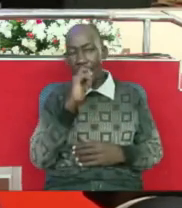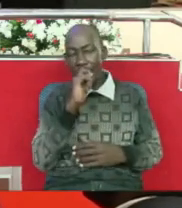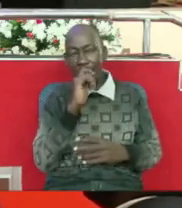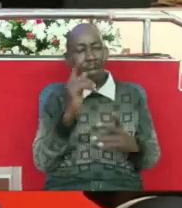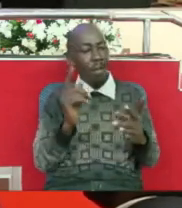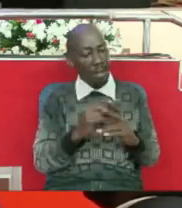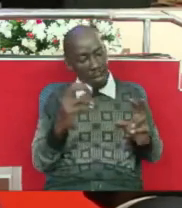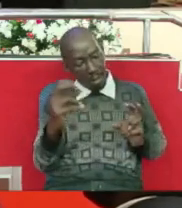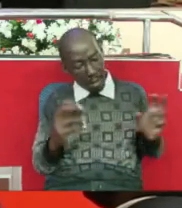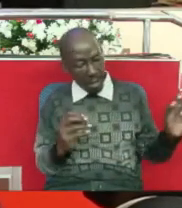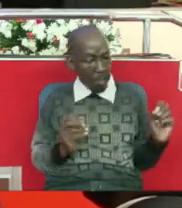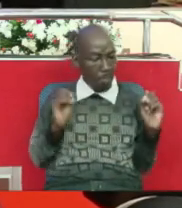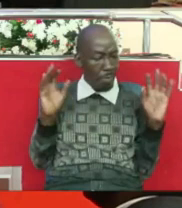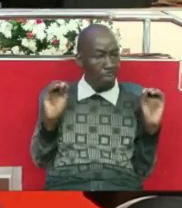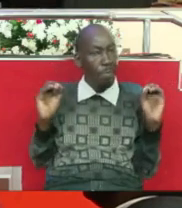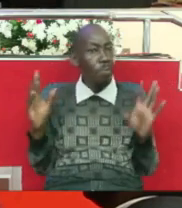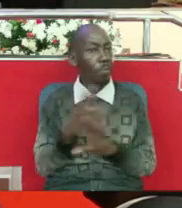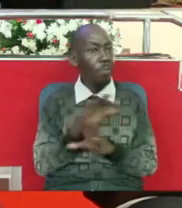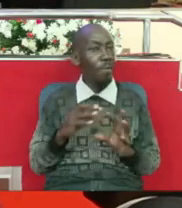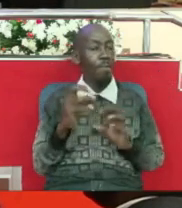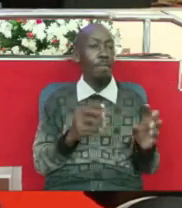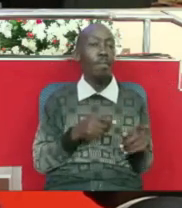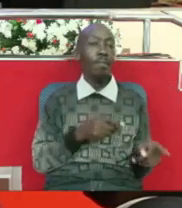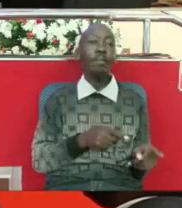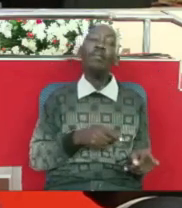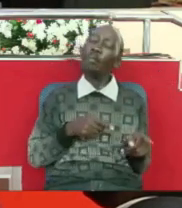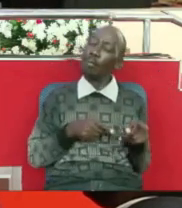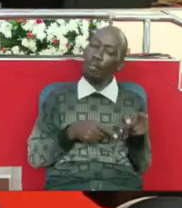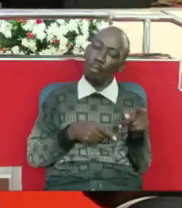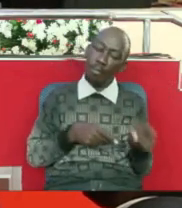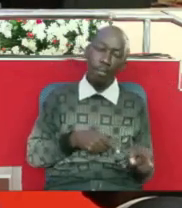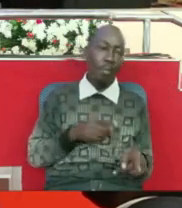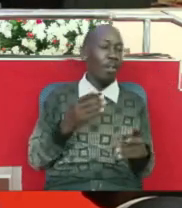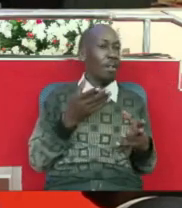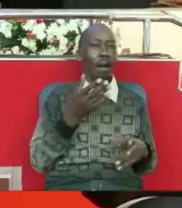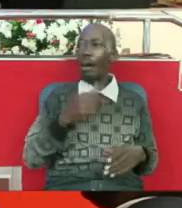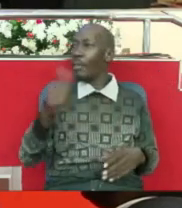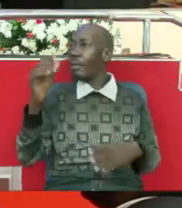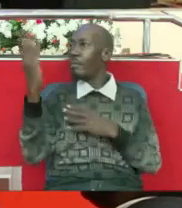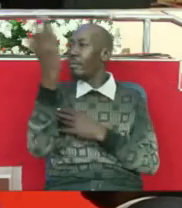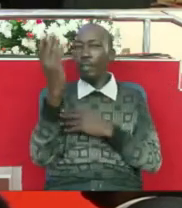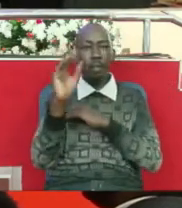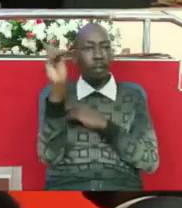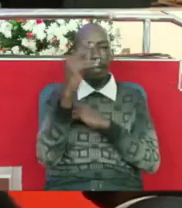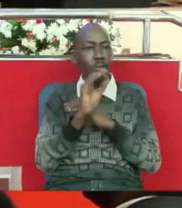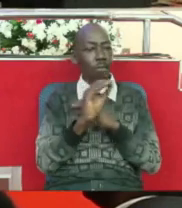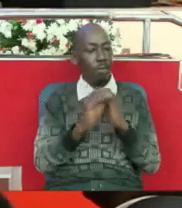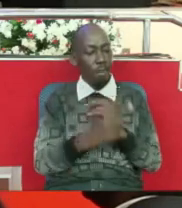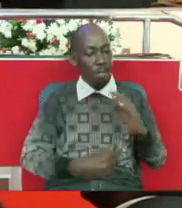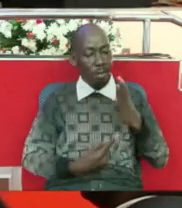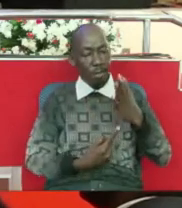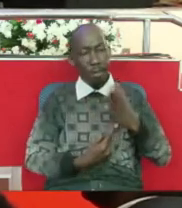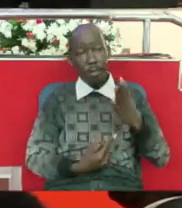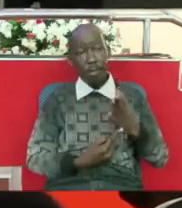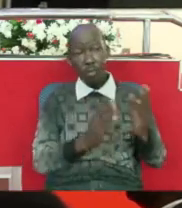ikiwa na kengele na firimbi zote. And they say there's not one like that in the country. Hakuna kama hiyo katika nchi. So you give